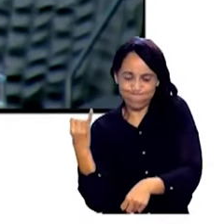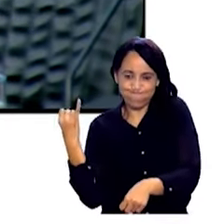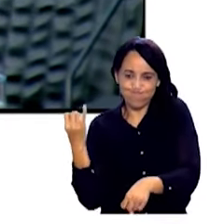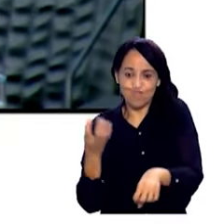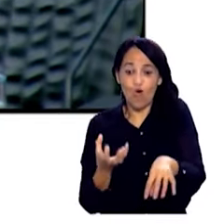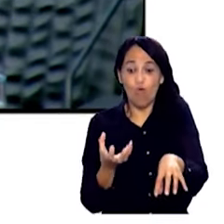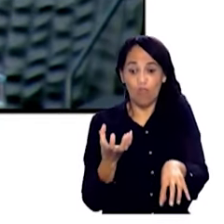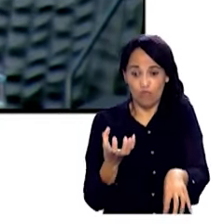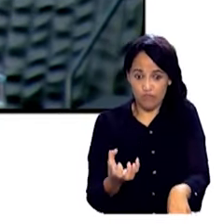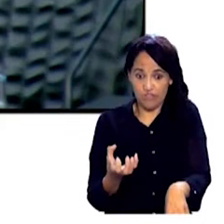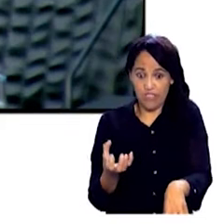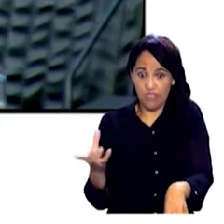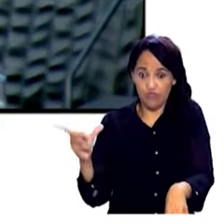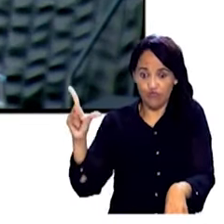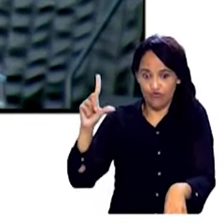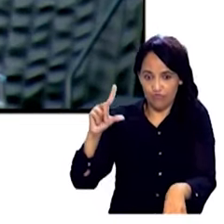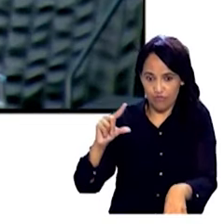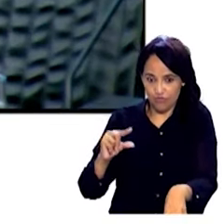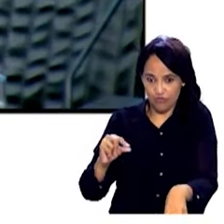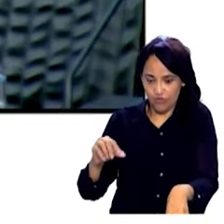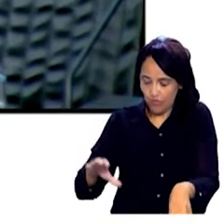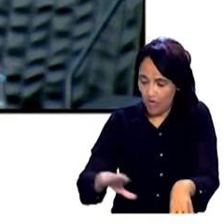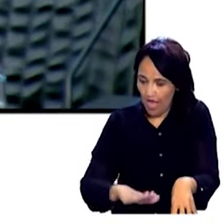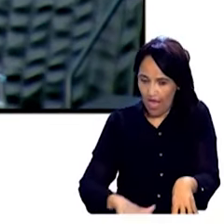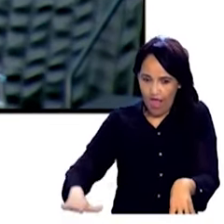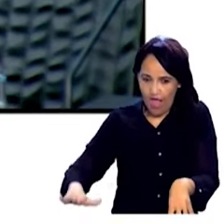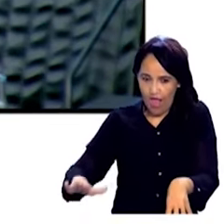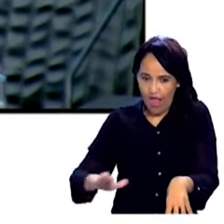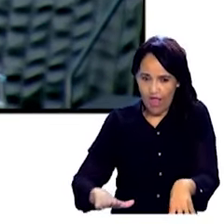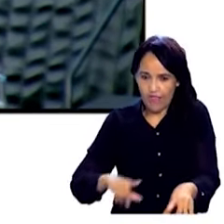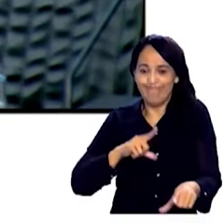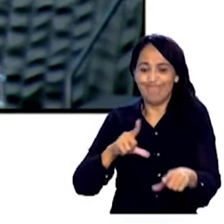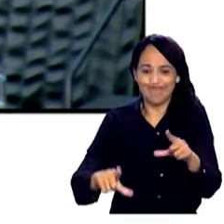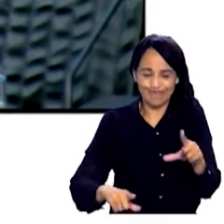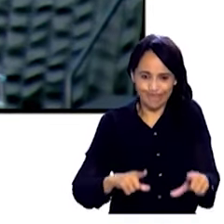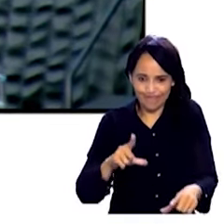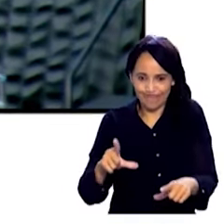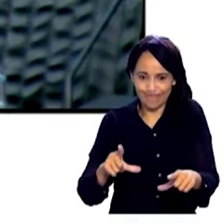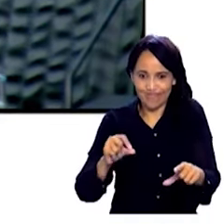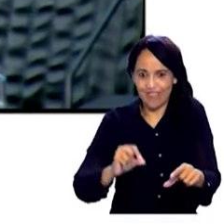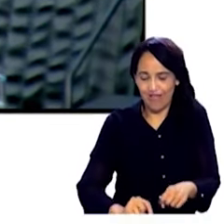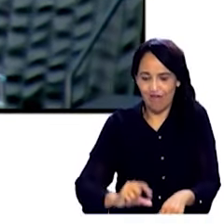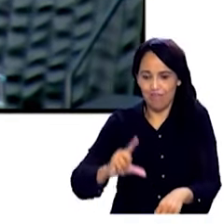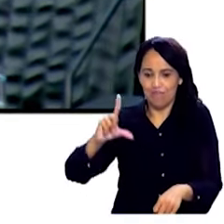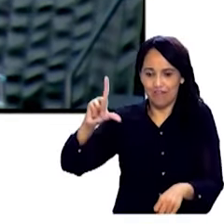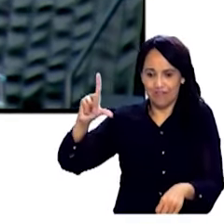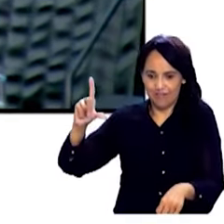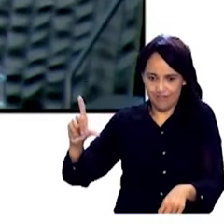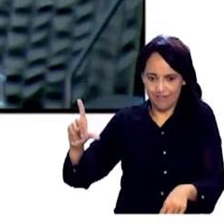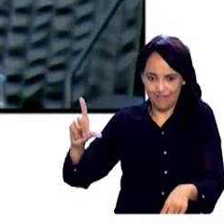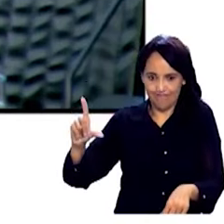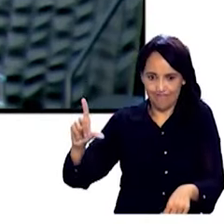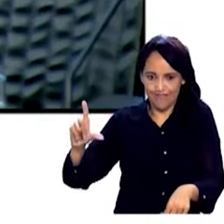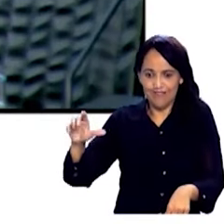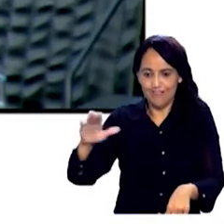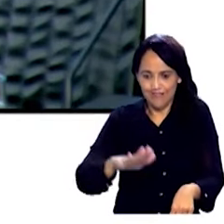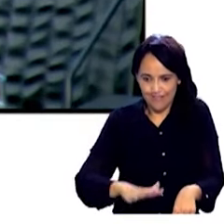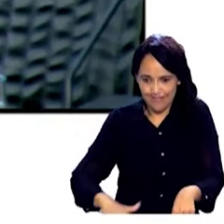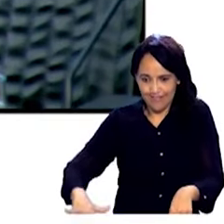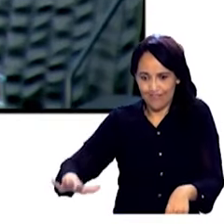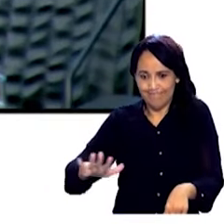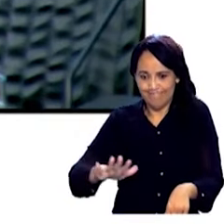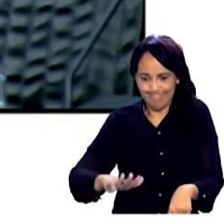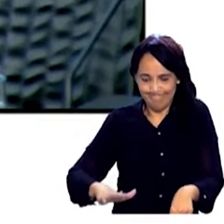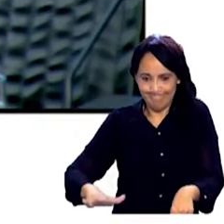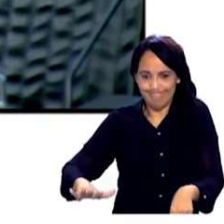jurisdiction and increased C jurisdiction which allows the cour discretion to accept or